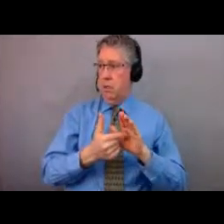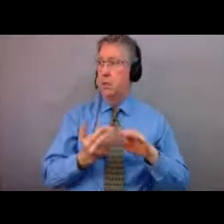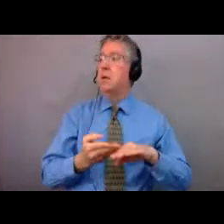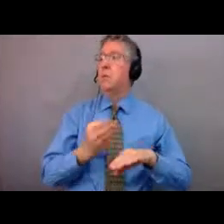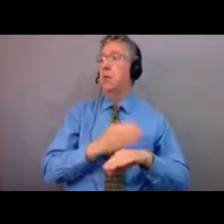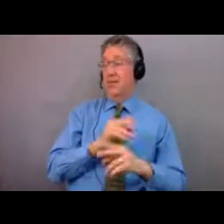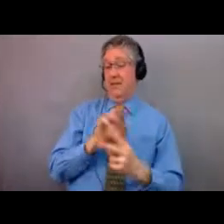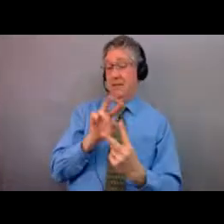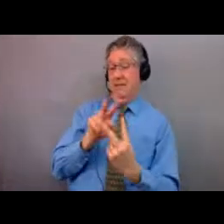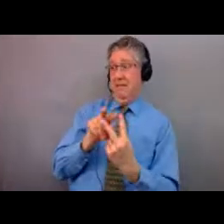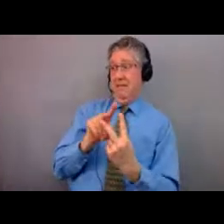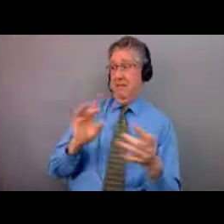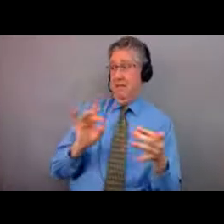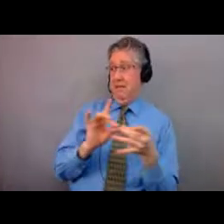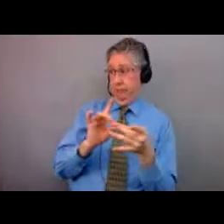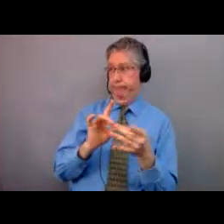technique.